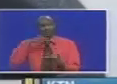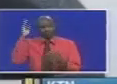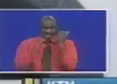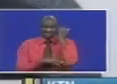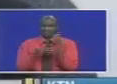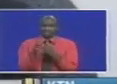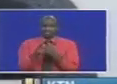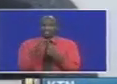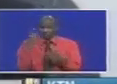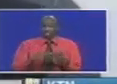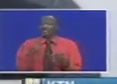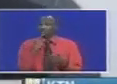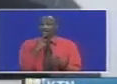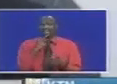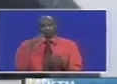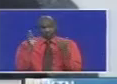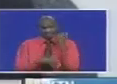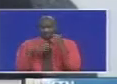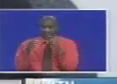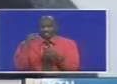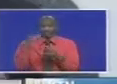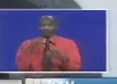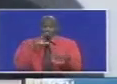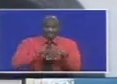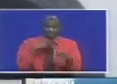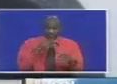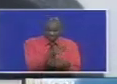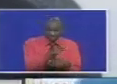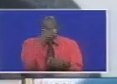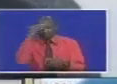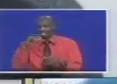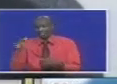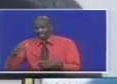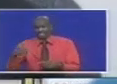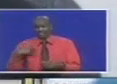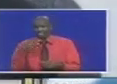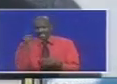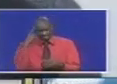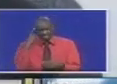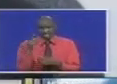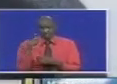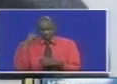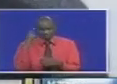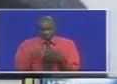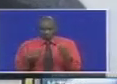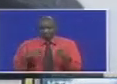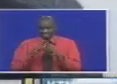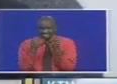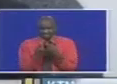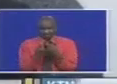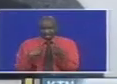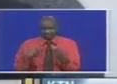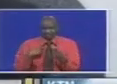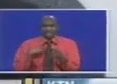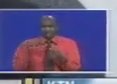vast, like Turkana, and so you may be reaching one side and leaving out another side. So where the media is, and that's why we've dispatched a team led by the